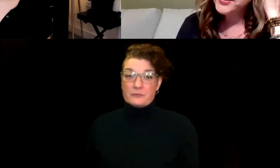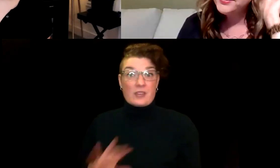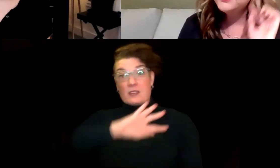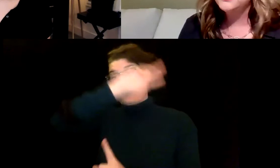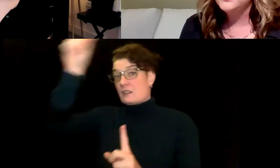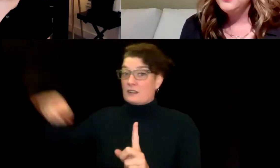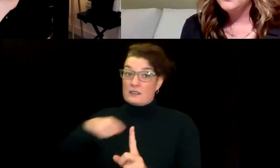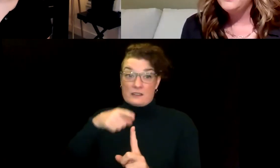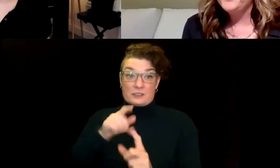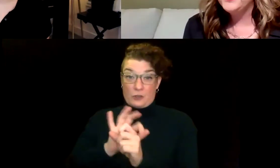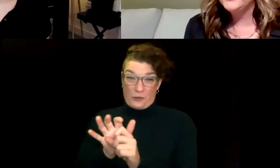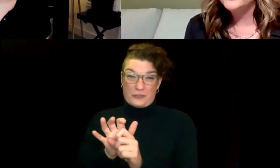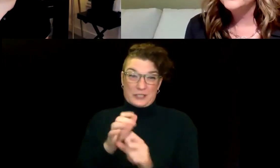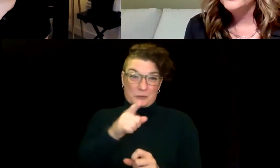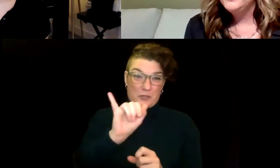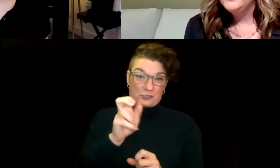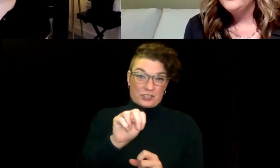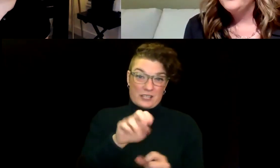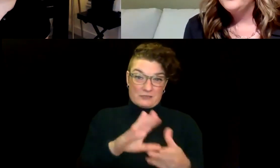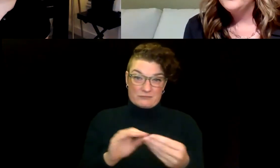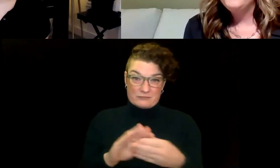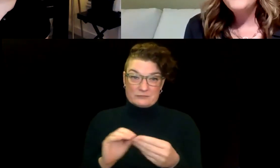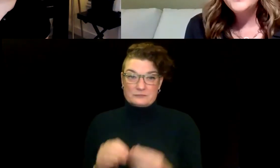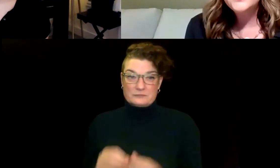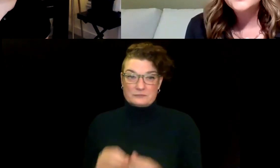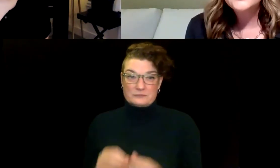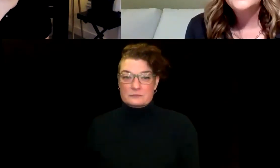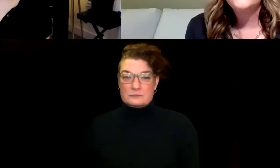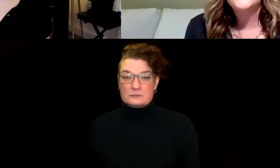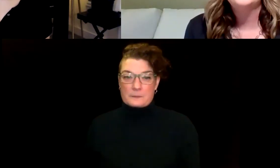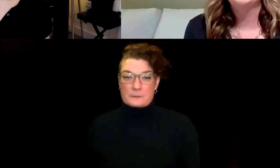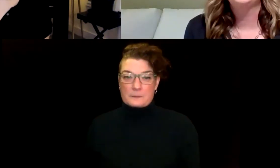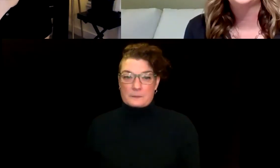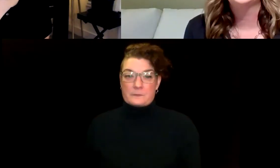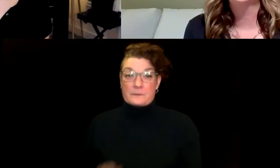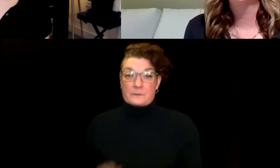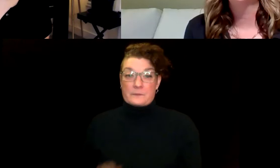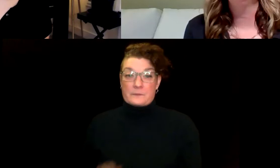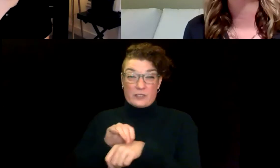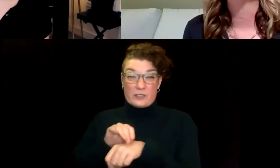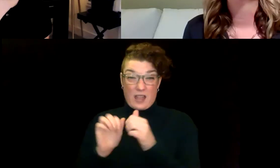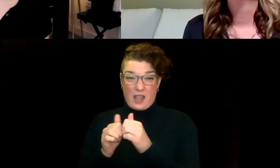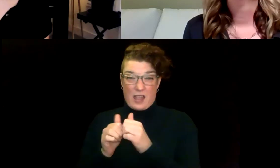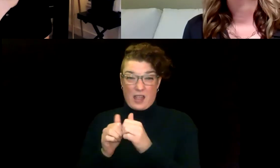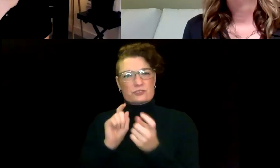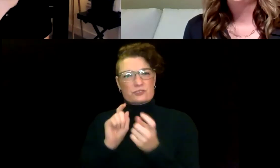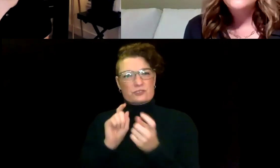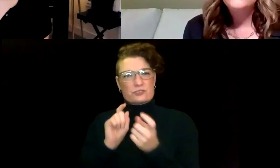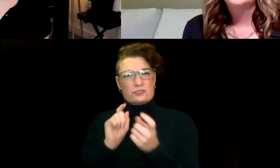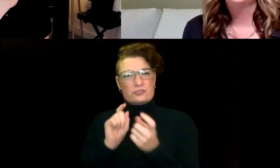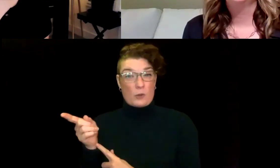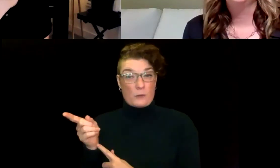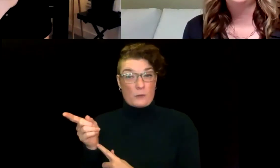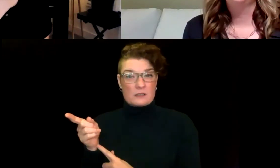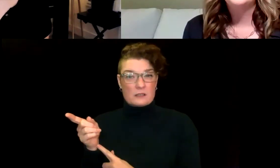back to where Jen ended up, is making this a different kind of moment. And it's one in which we